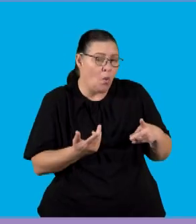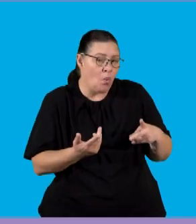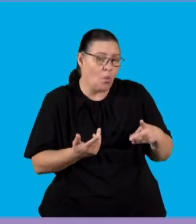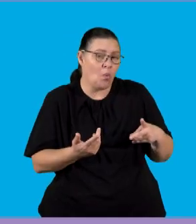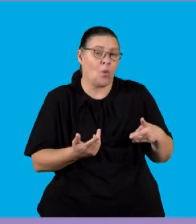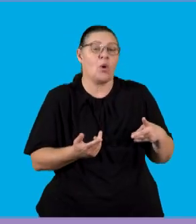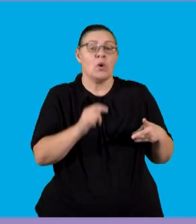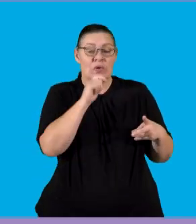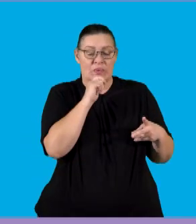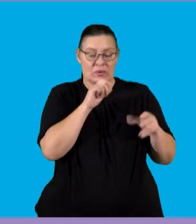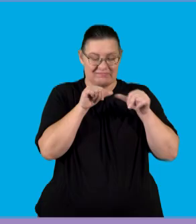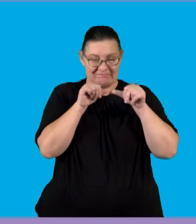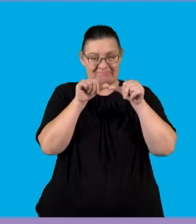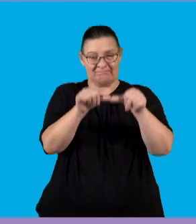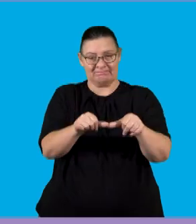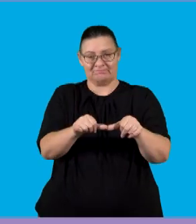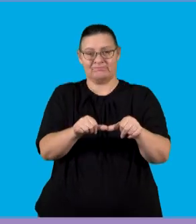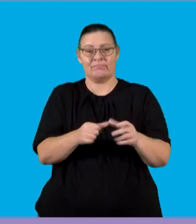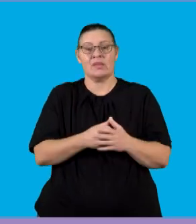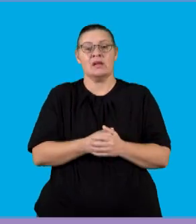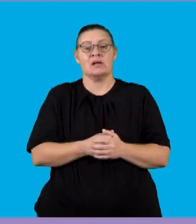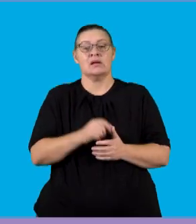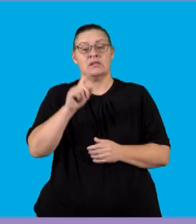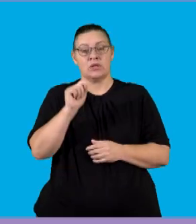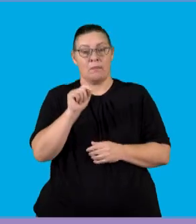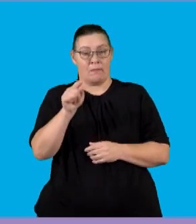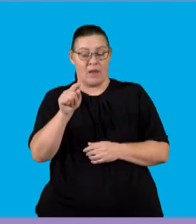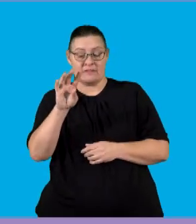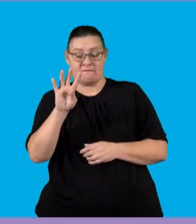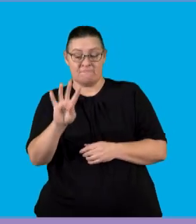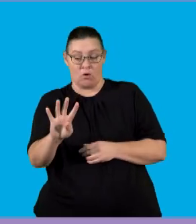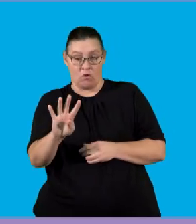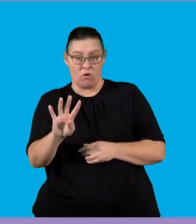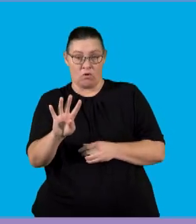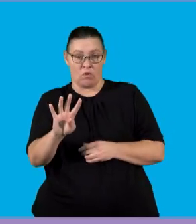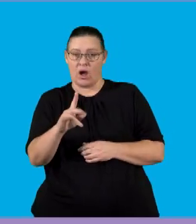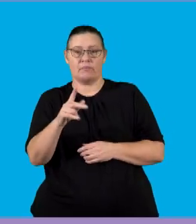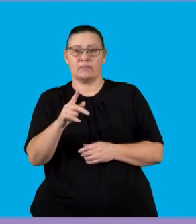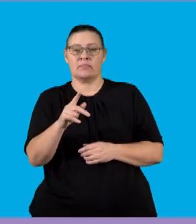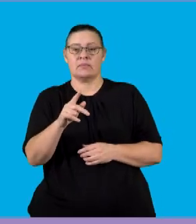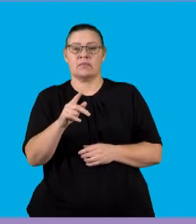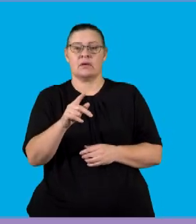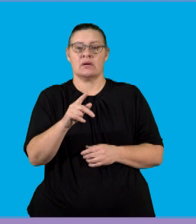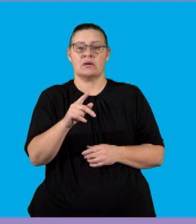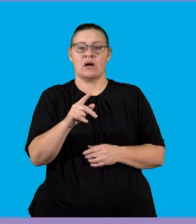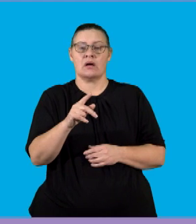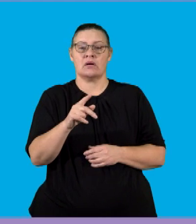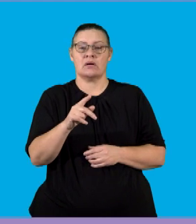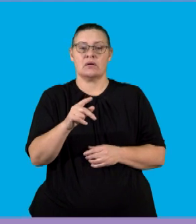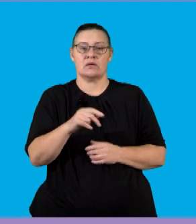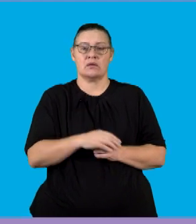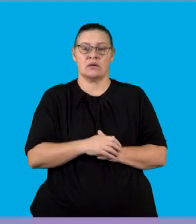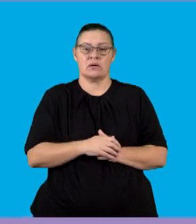by using that constant ratio and taking the term number, in this case, that is a 2. And we know that